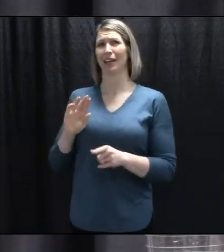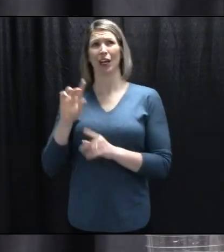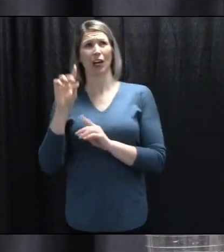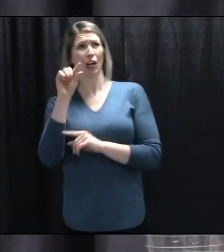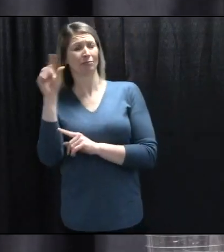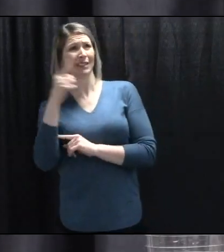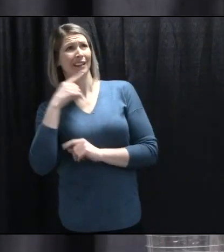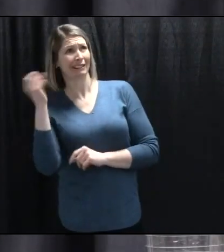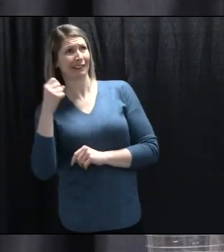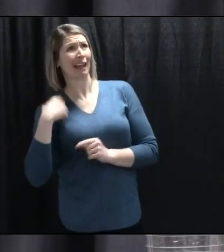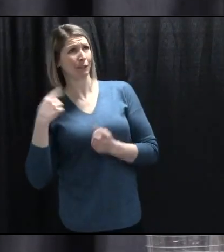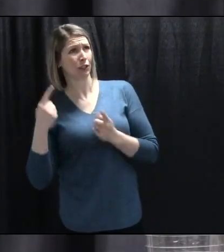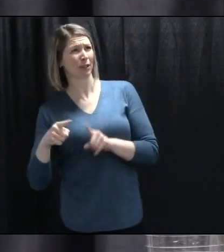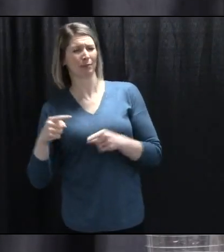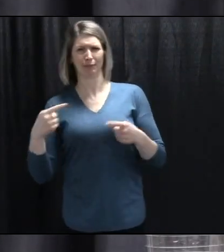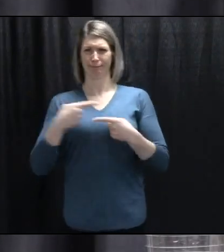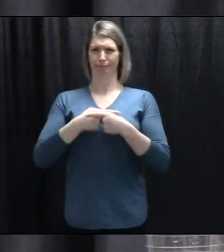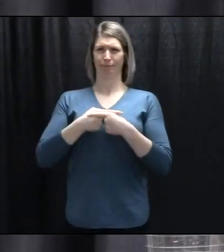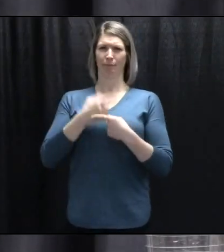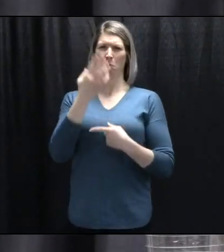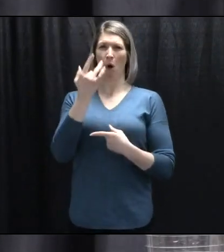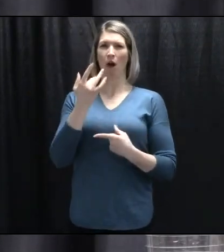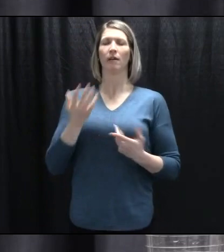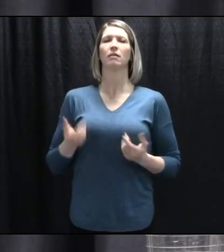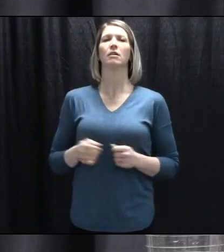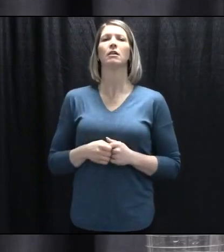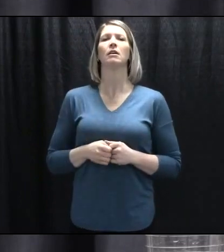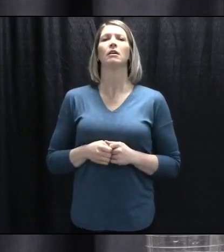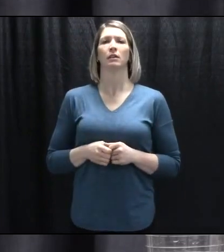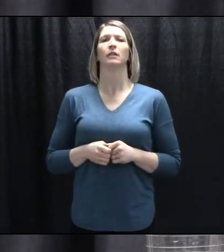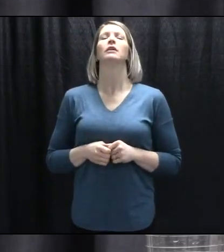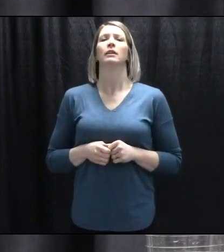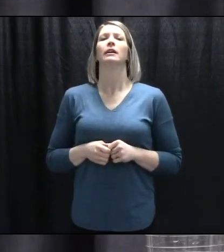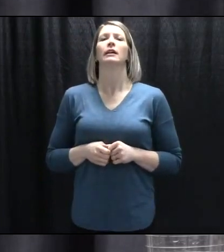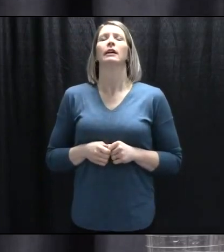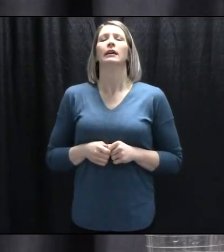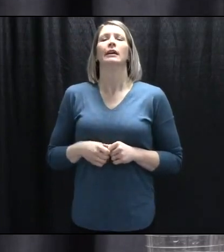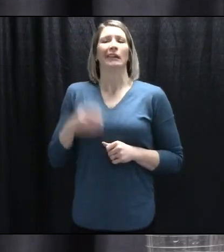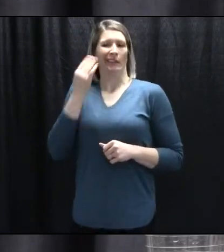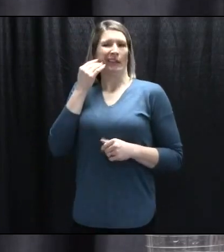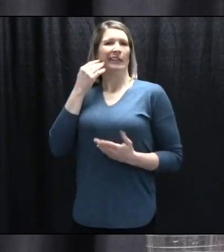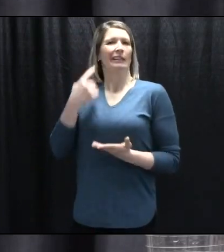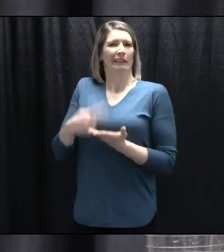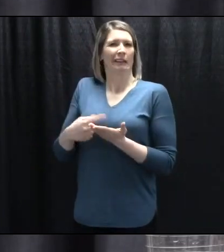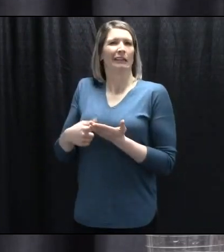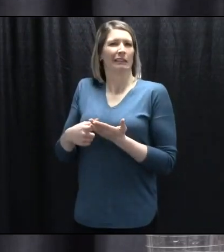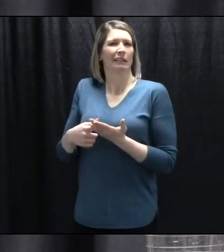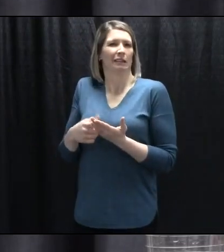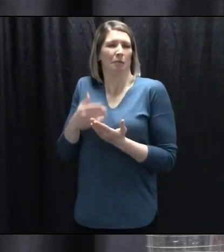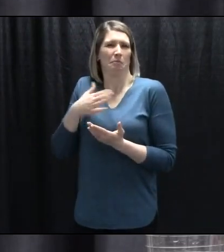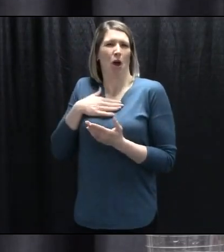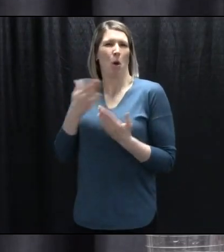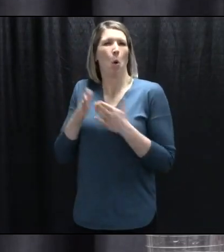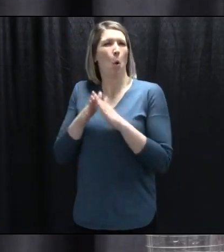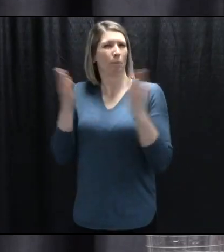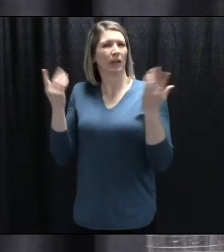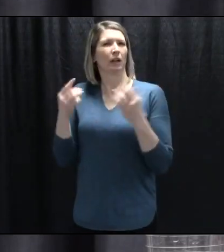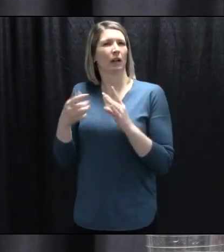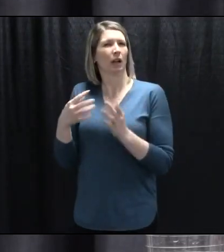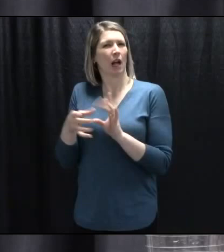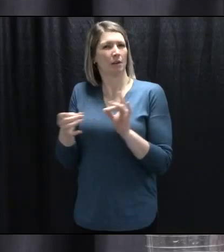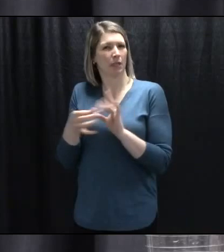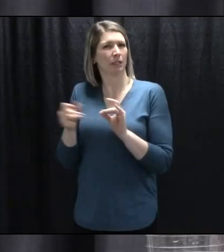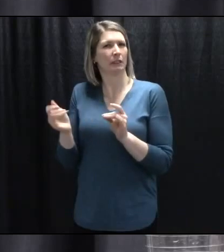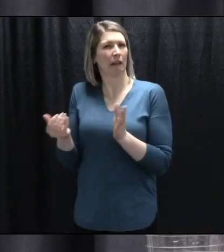to the question I was asked a few seconds ago. The facts of the case are that there are daily discussions between these groups and